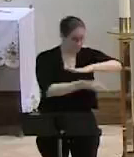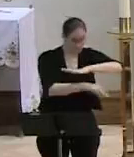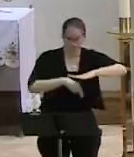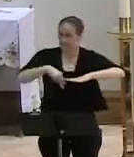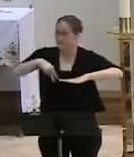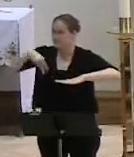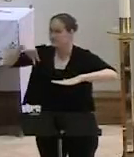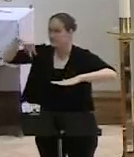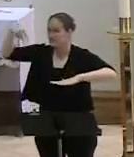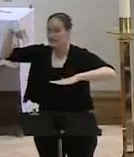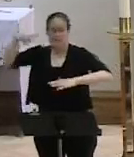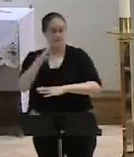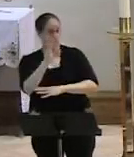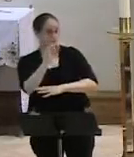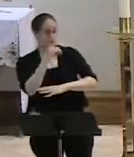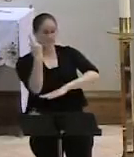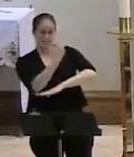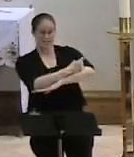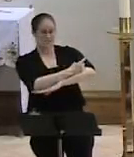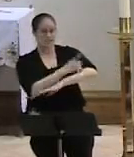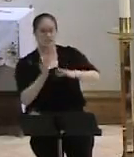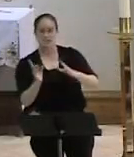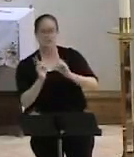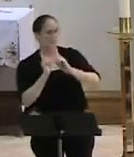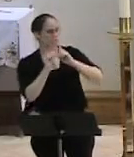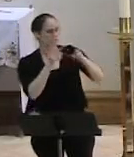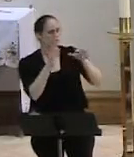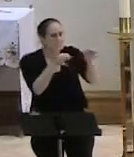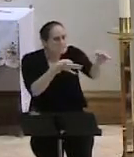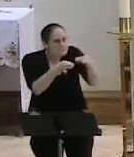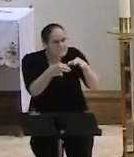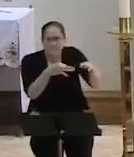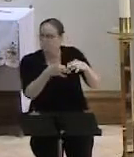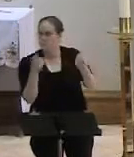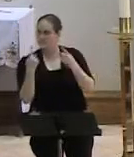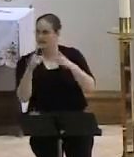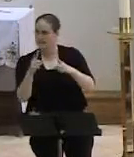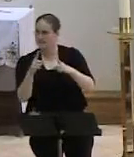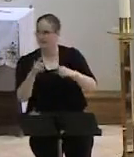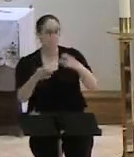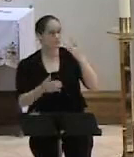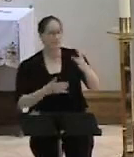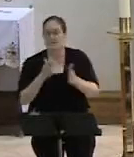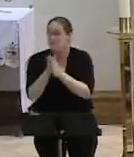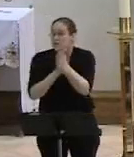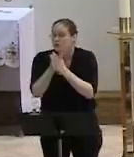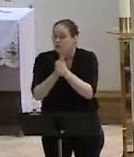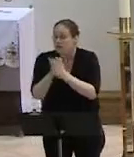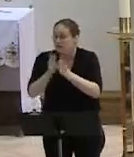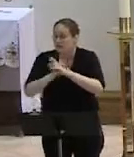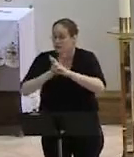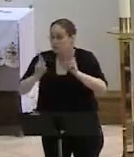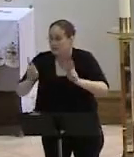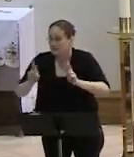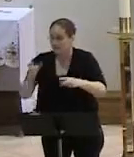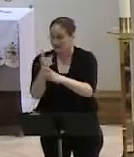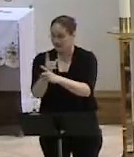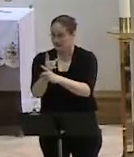days, he's with them. He appears to them. He gives them instruction. And they should be on fire and ready to go, but do you know